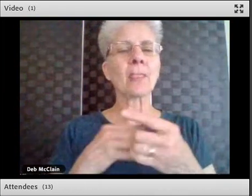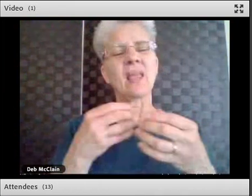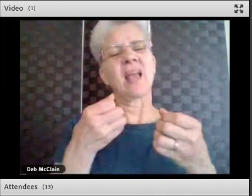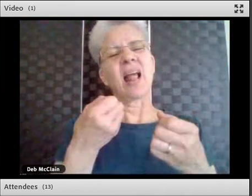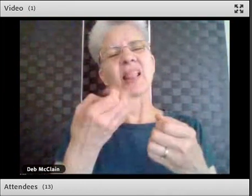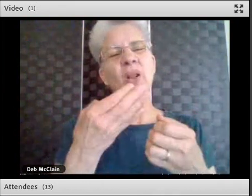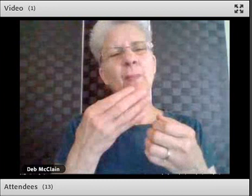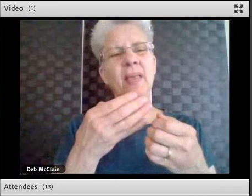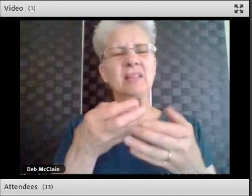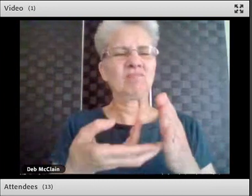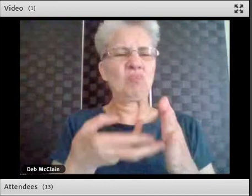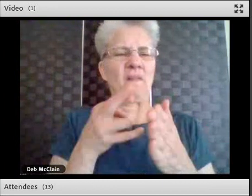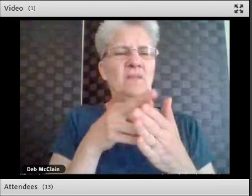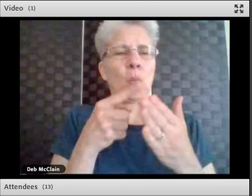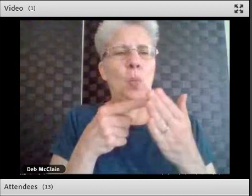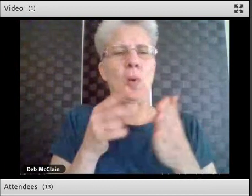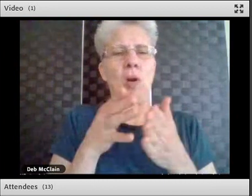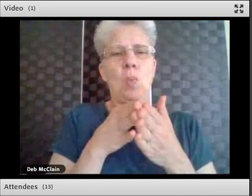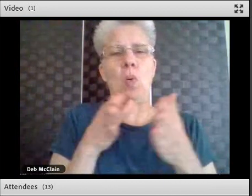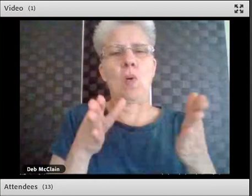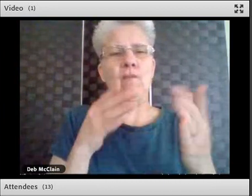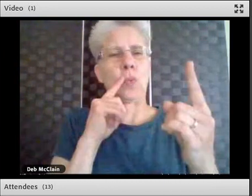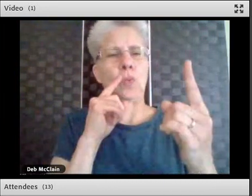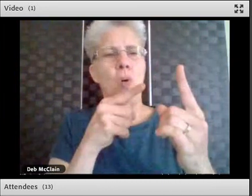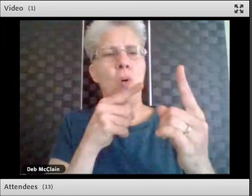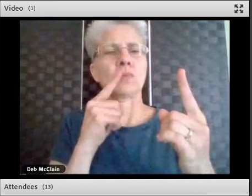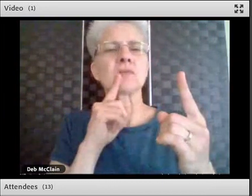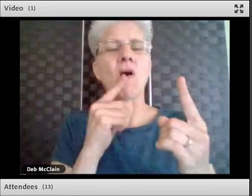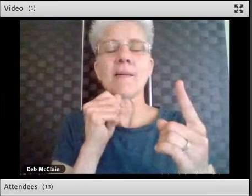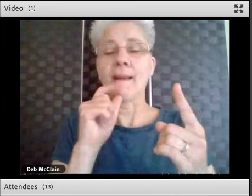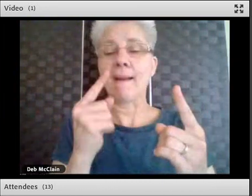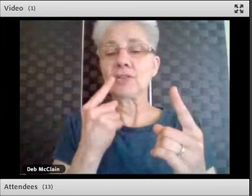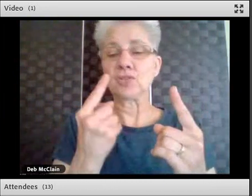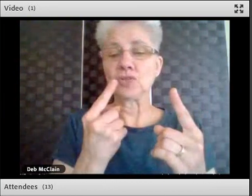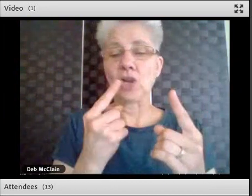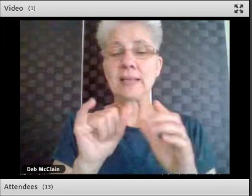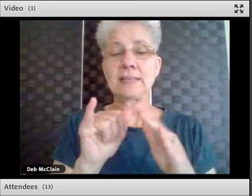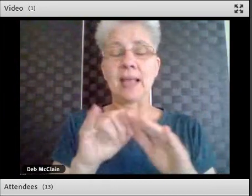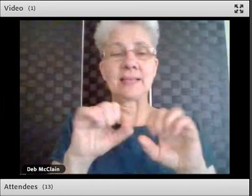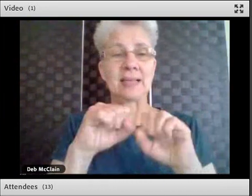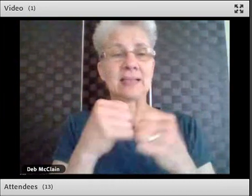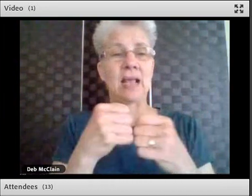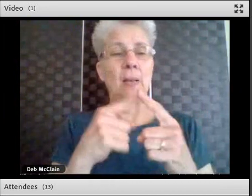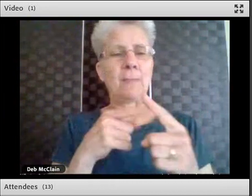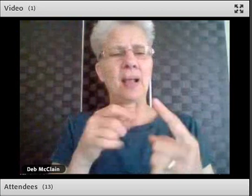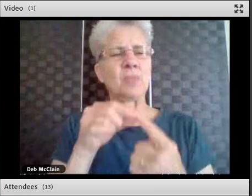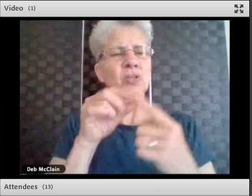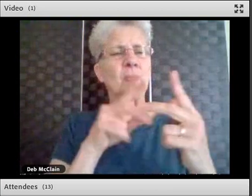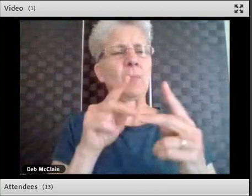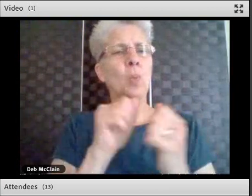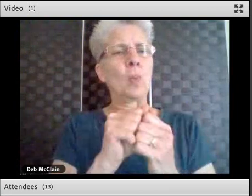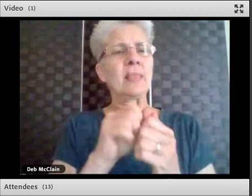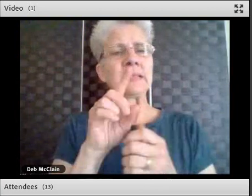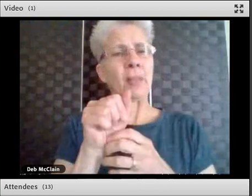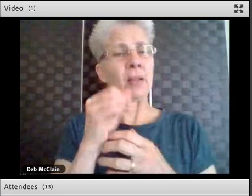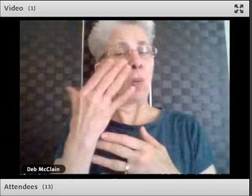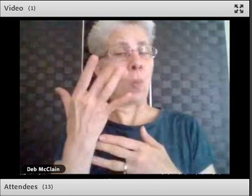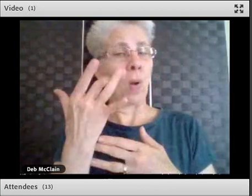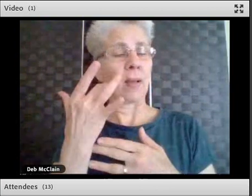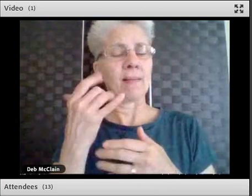of an overview about what our overall goals are, not only as a society, but particularly as people with disabilities,